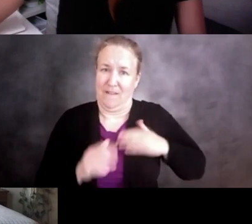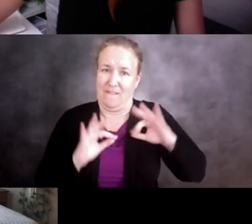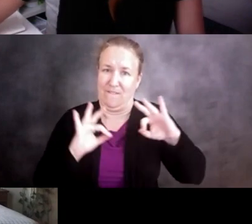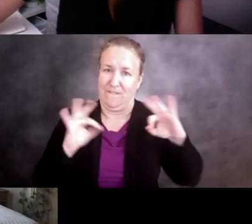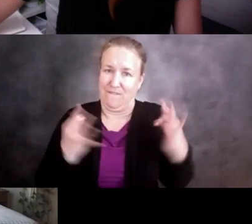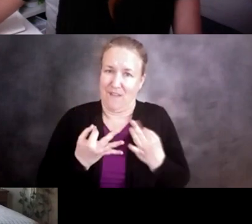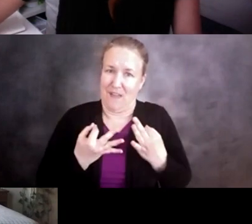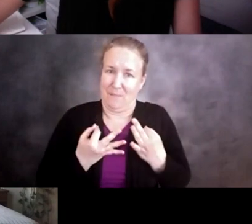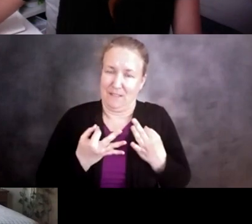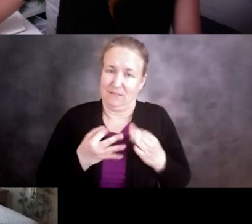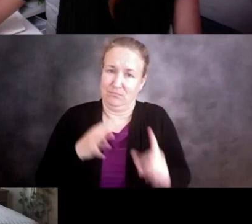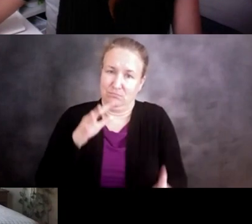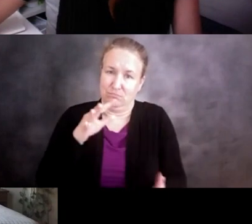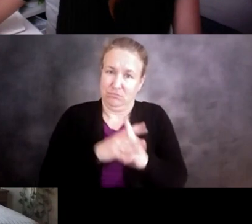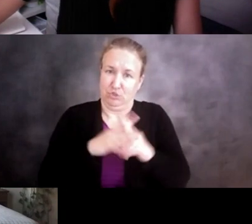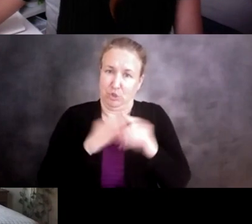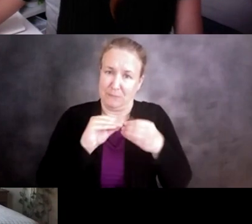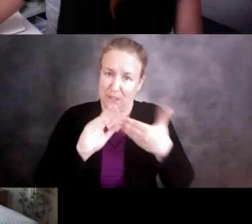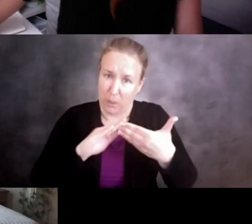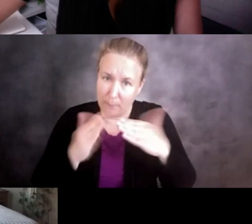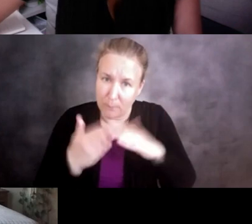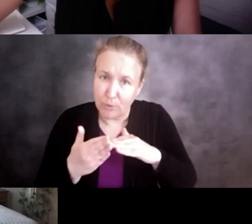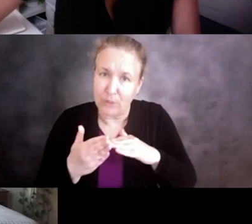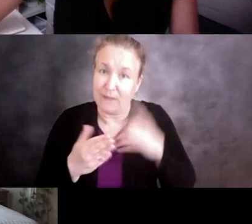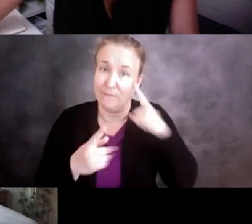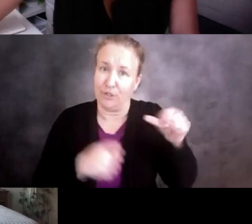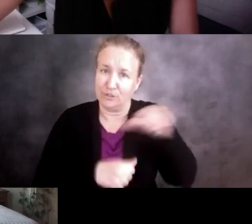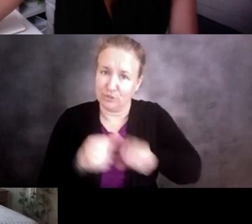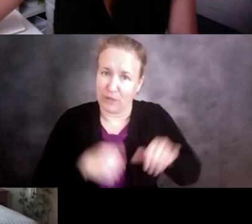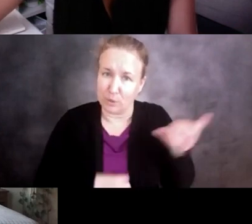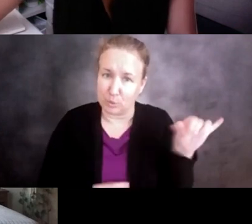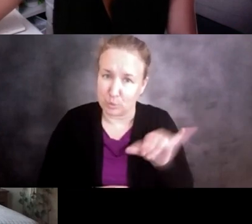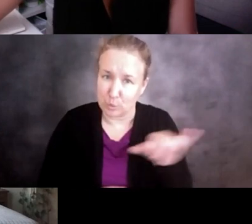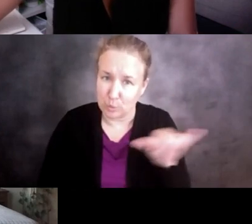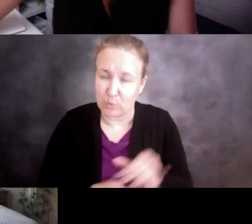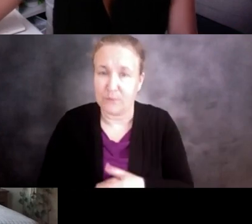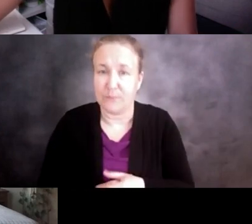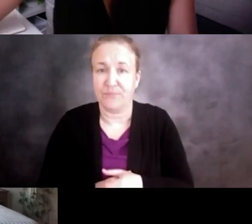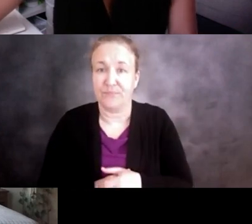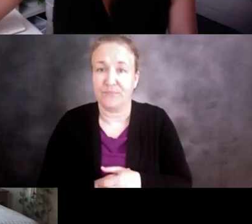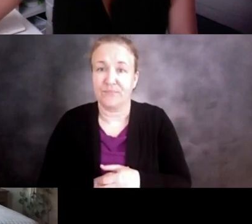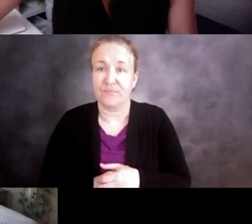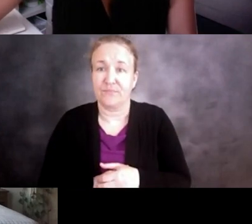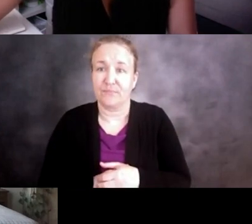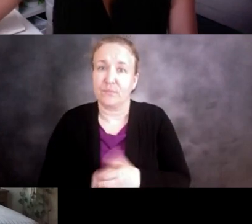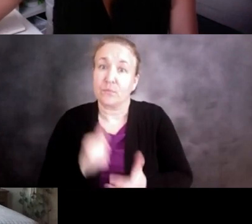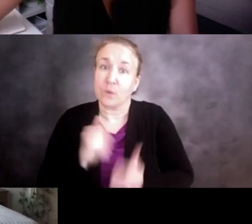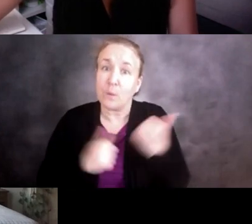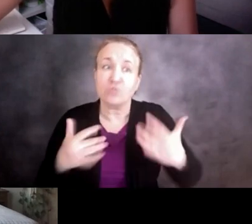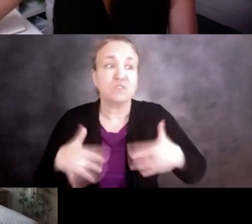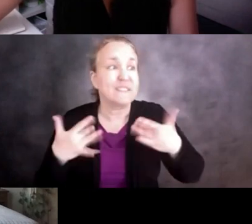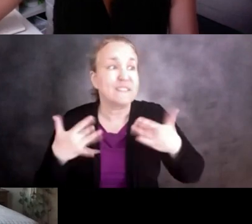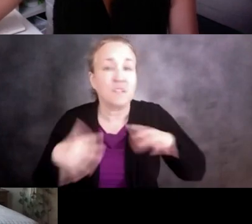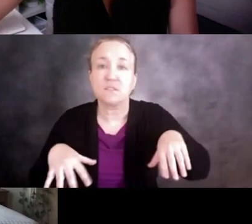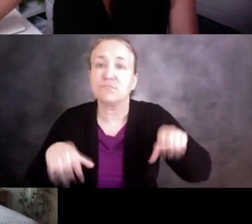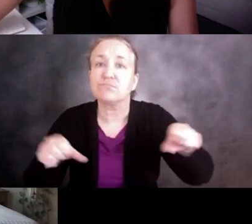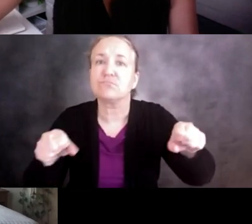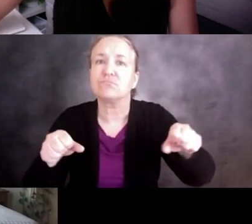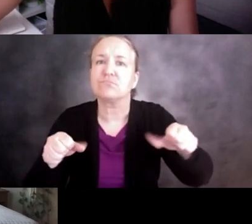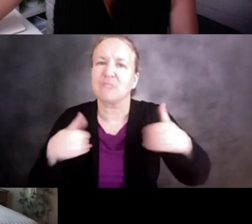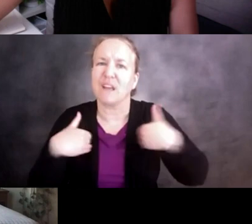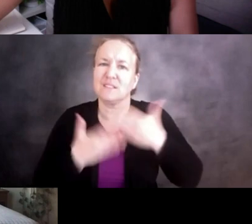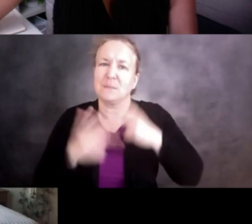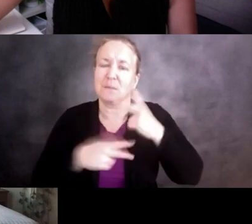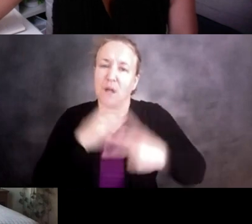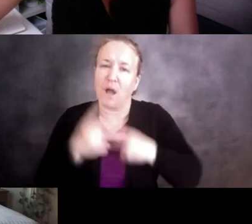shown up in community and to each other. Very few events that didn't have some form of collective